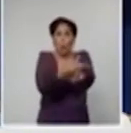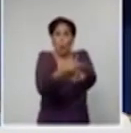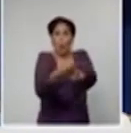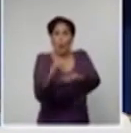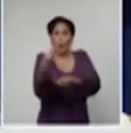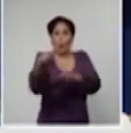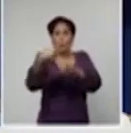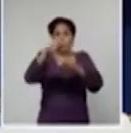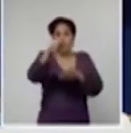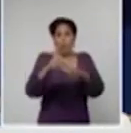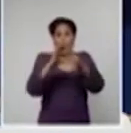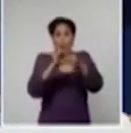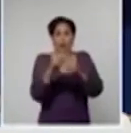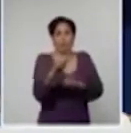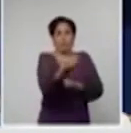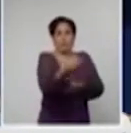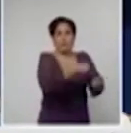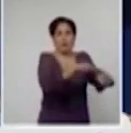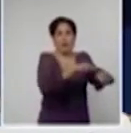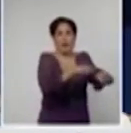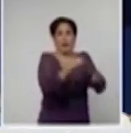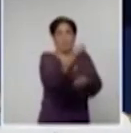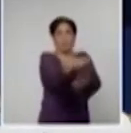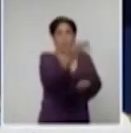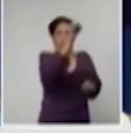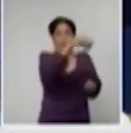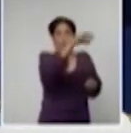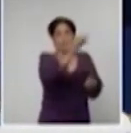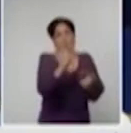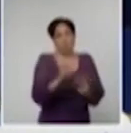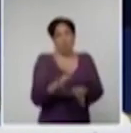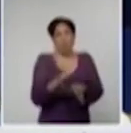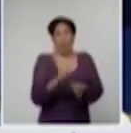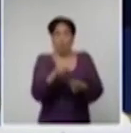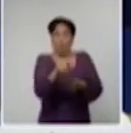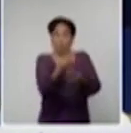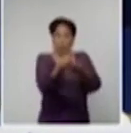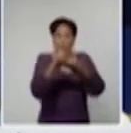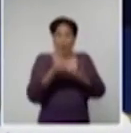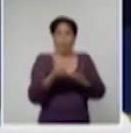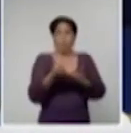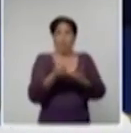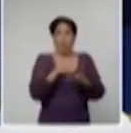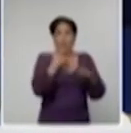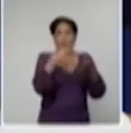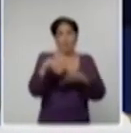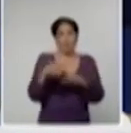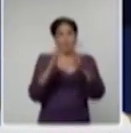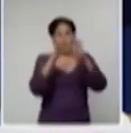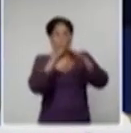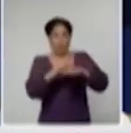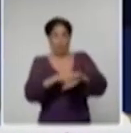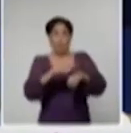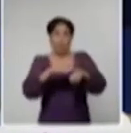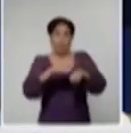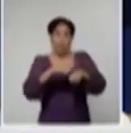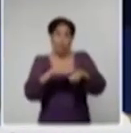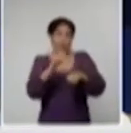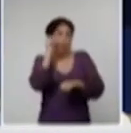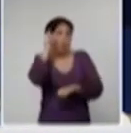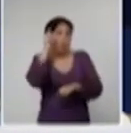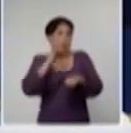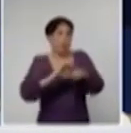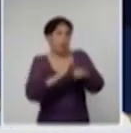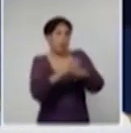disease. So, this is what has actually led us to the current result. Yesterday, we